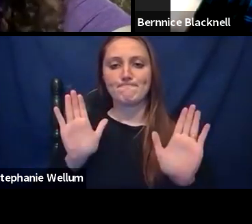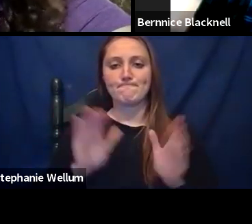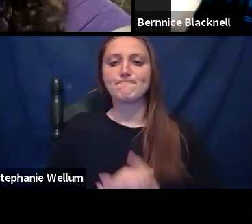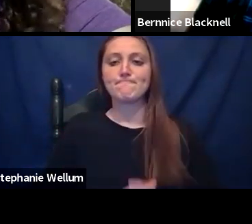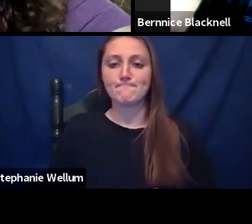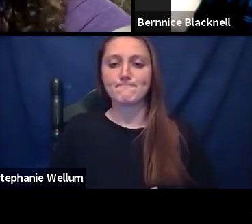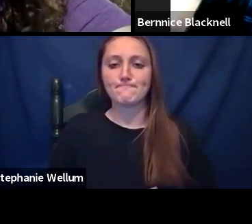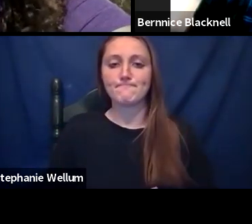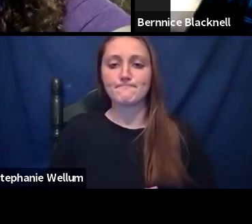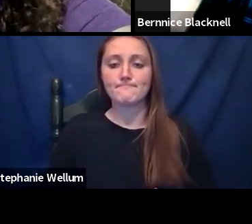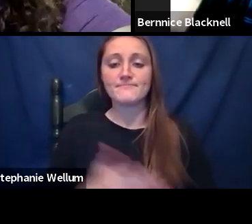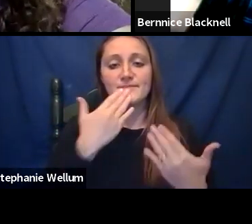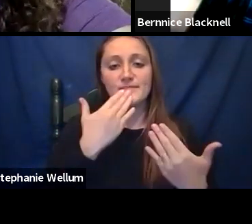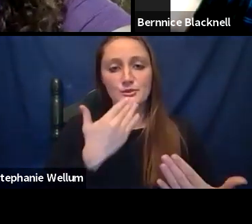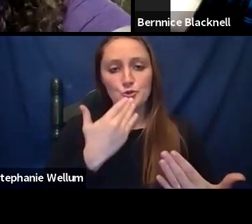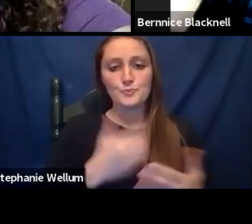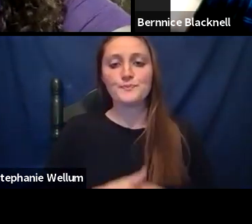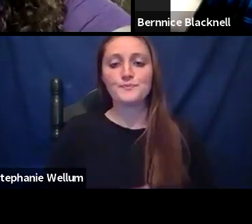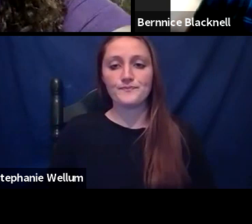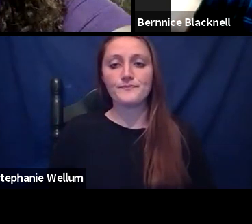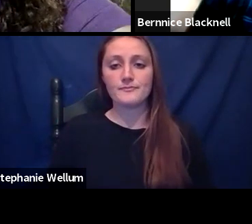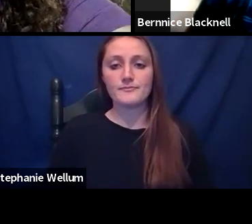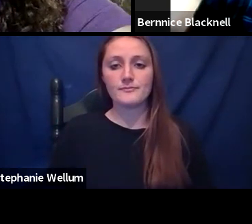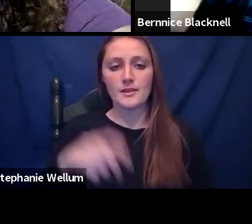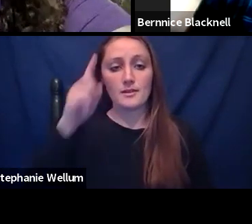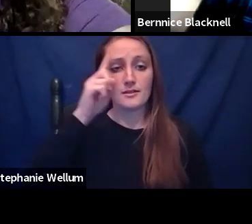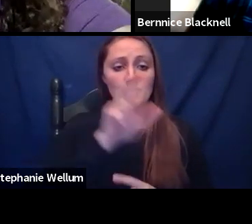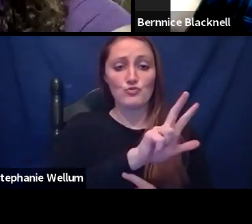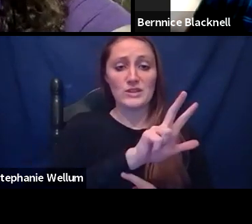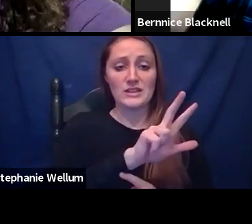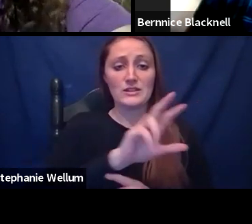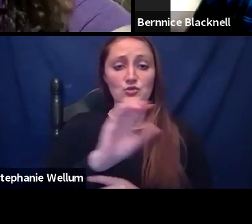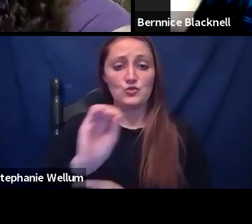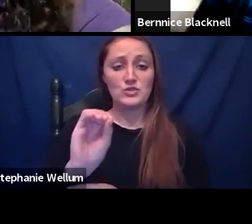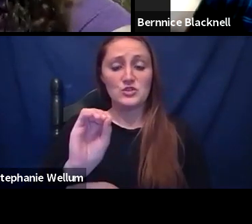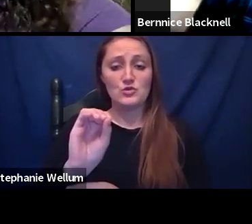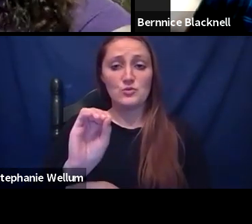Thank you. I think that passes 3-0 with 1 abstention.